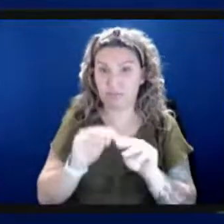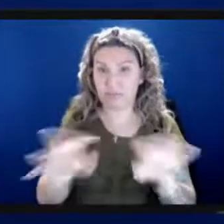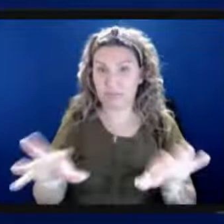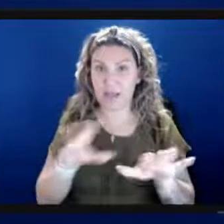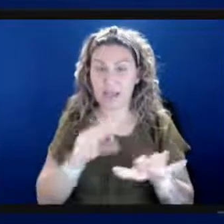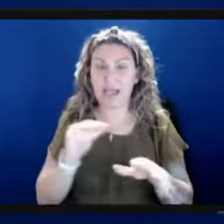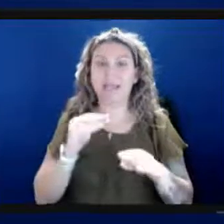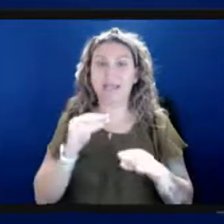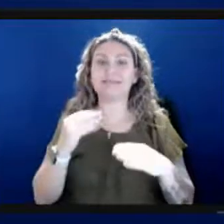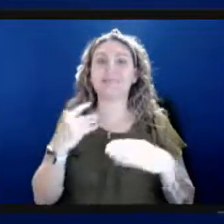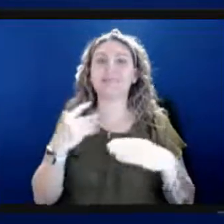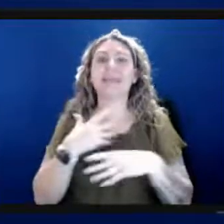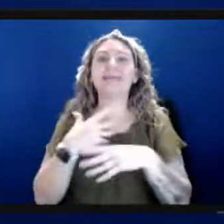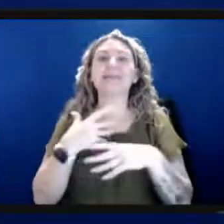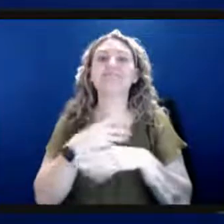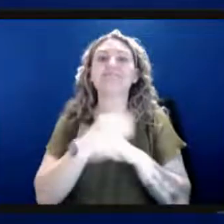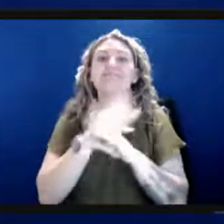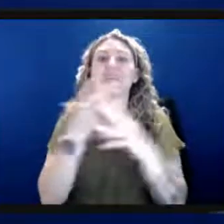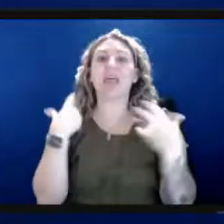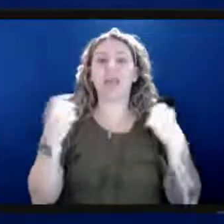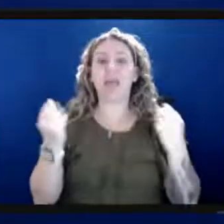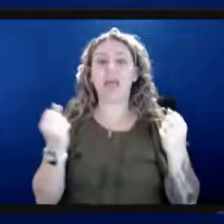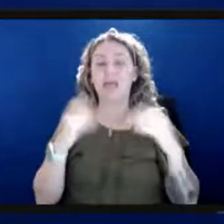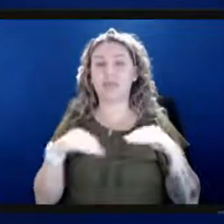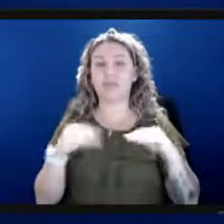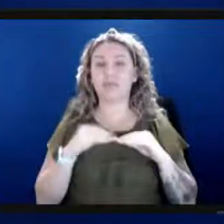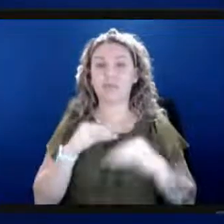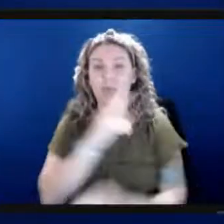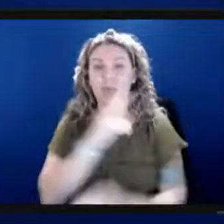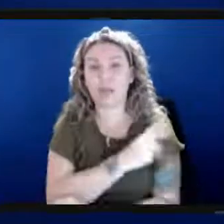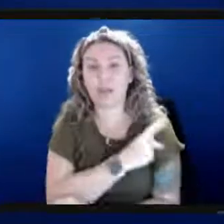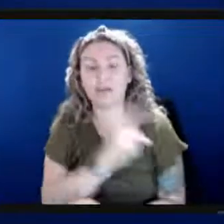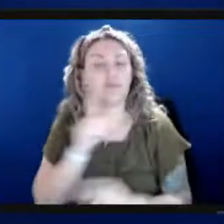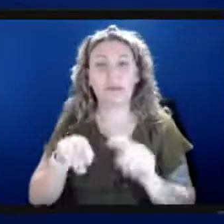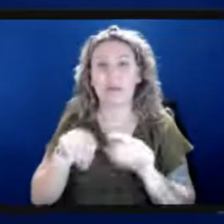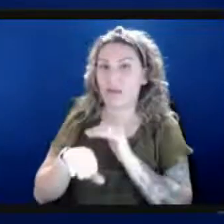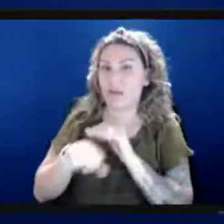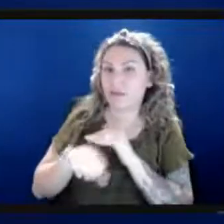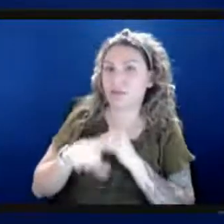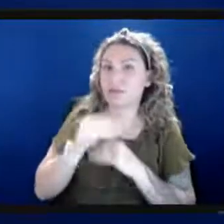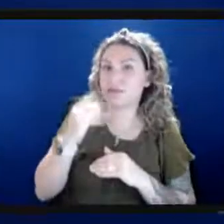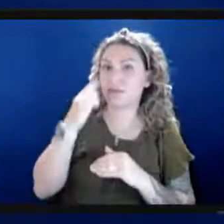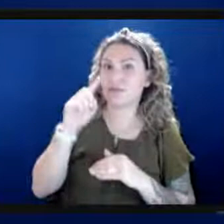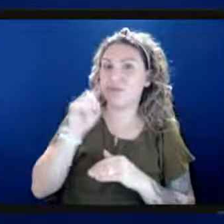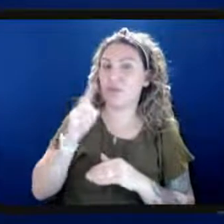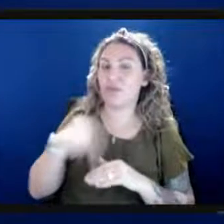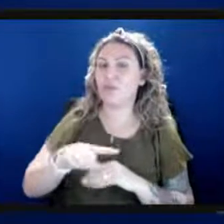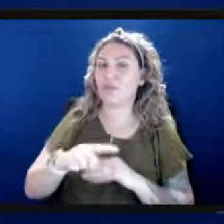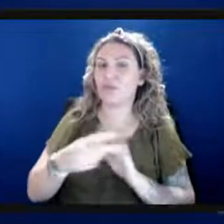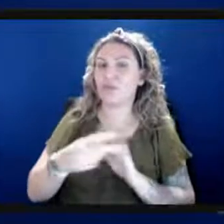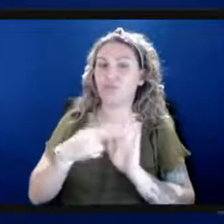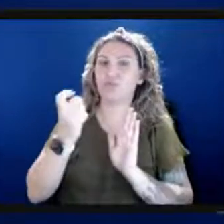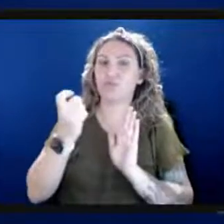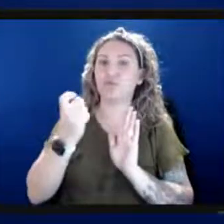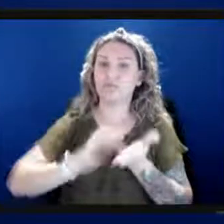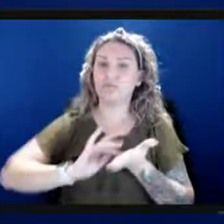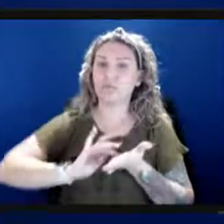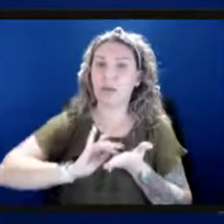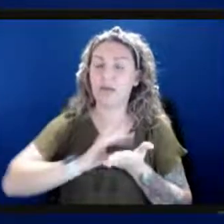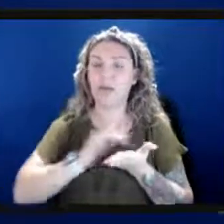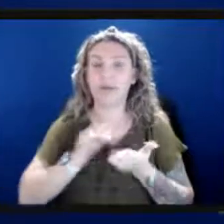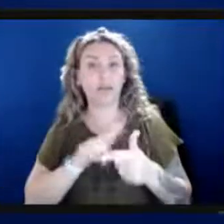time, we were having more and more patients who could not access and get their prescription medications, and as a result, they ended